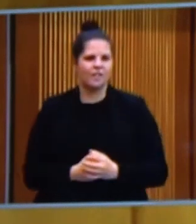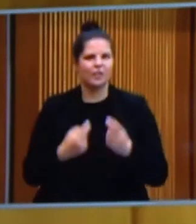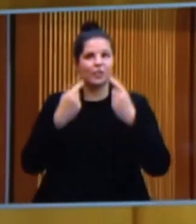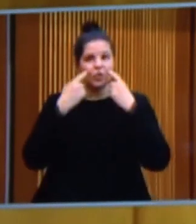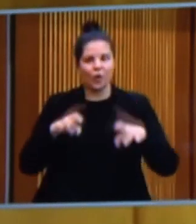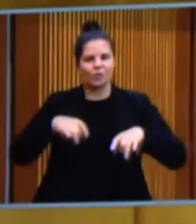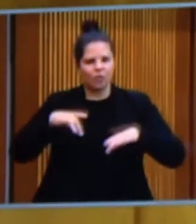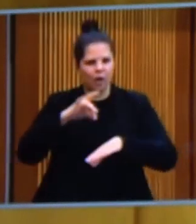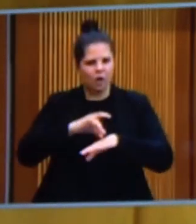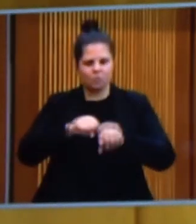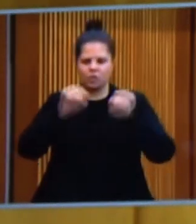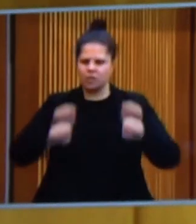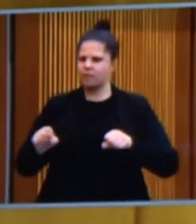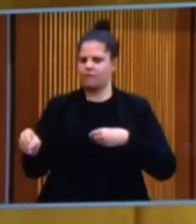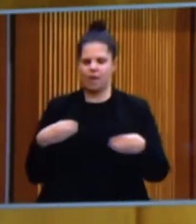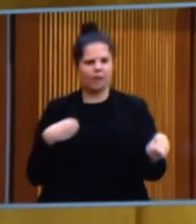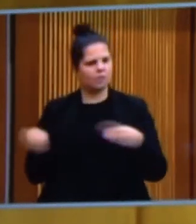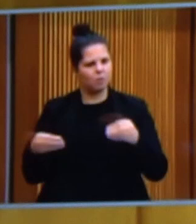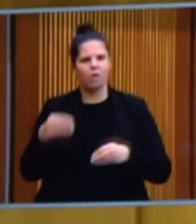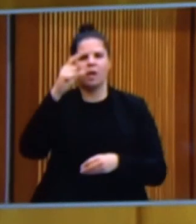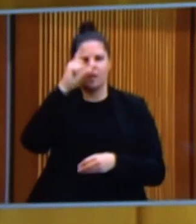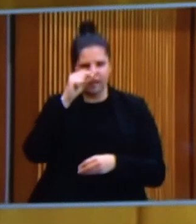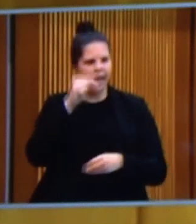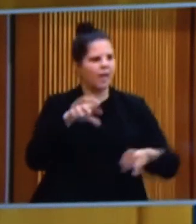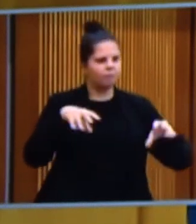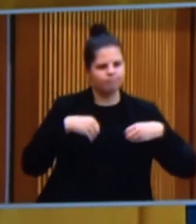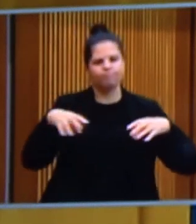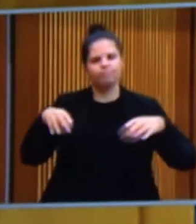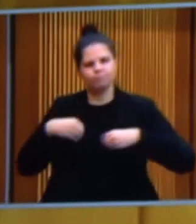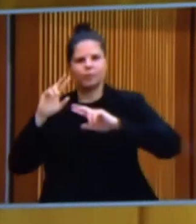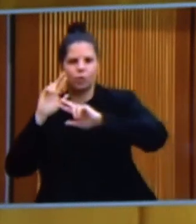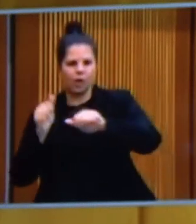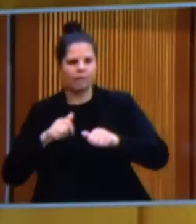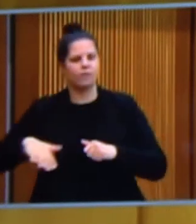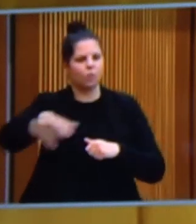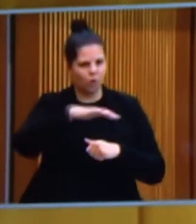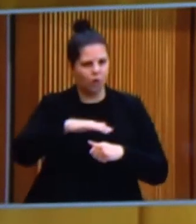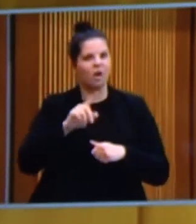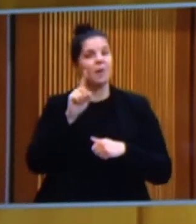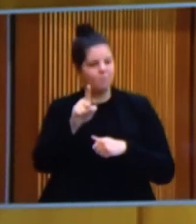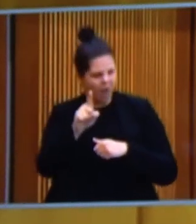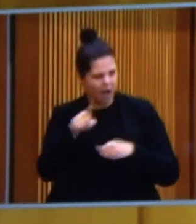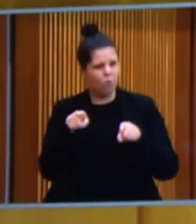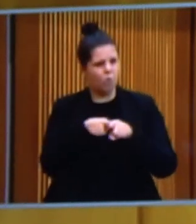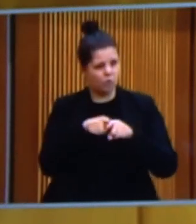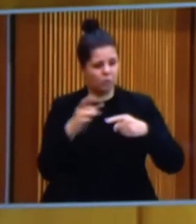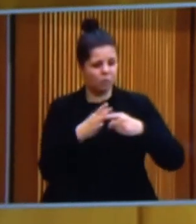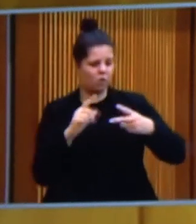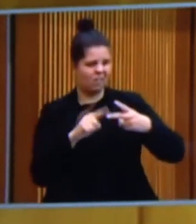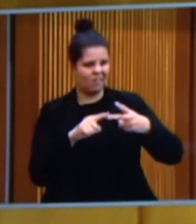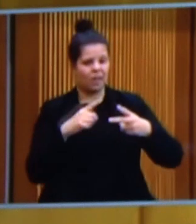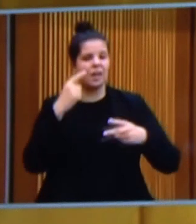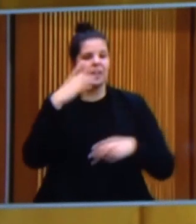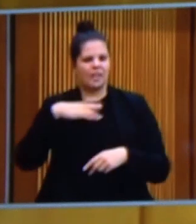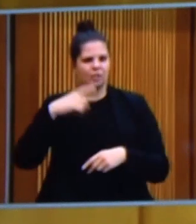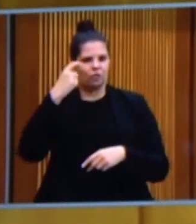Australian hospital system at the same time as we are bringing down the numbers of what could have been the case, or